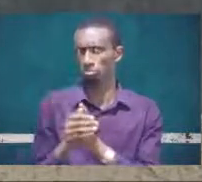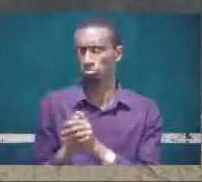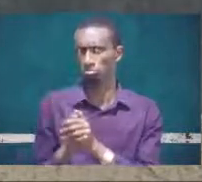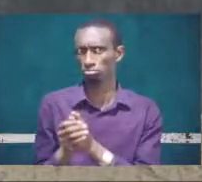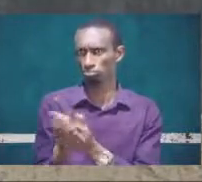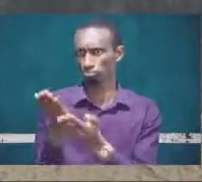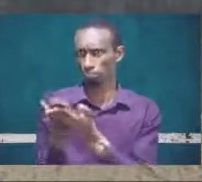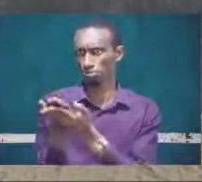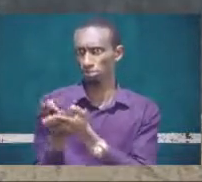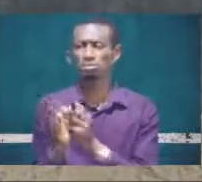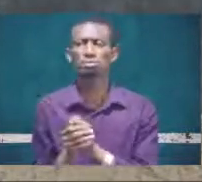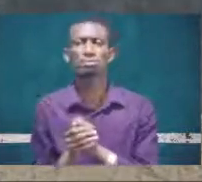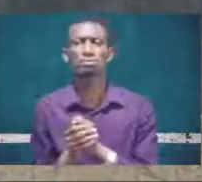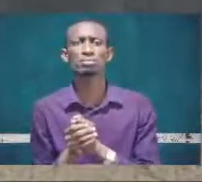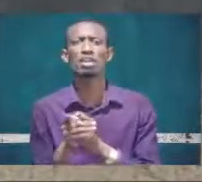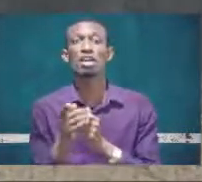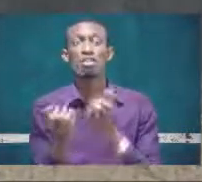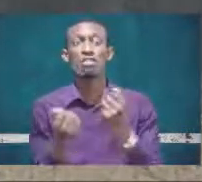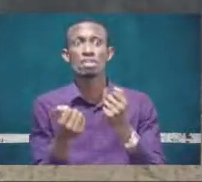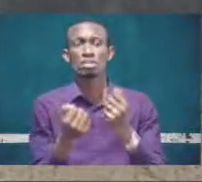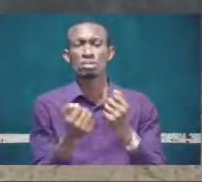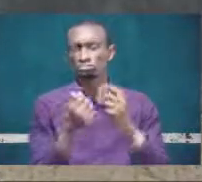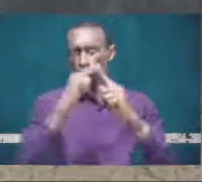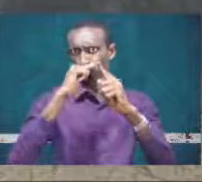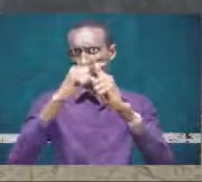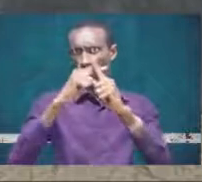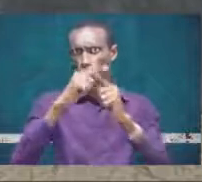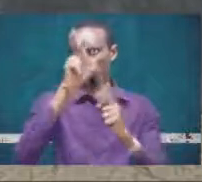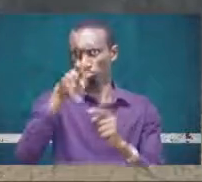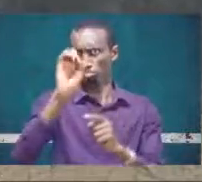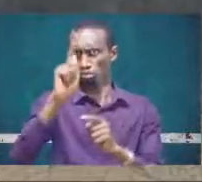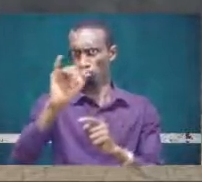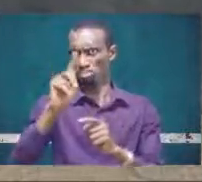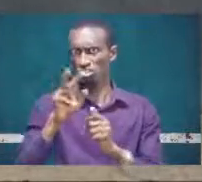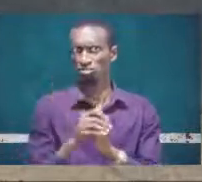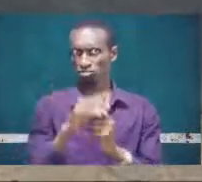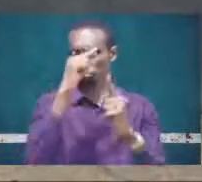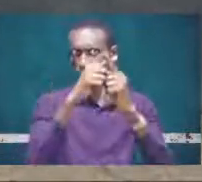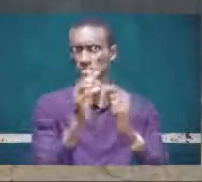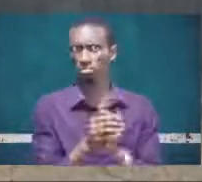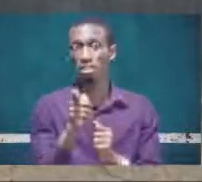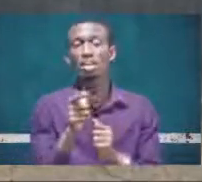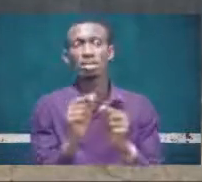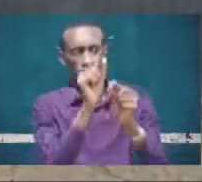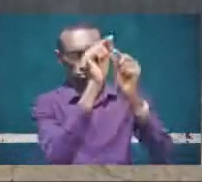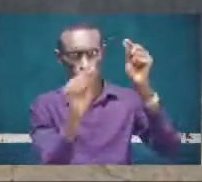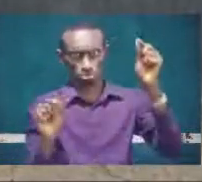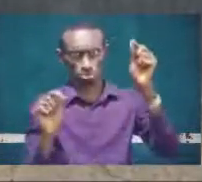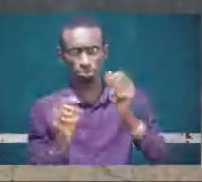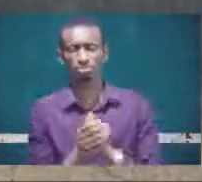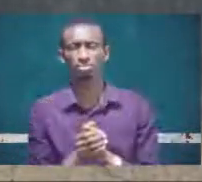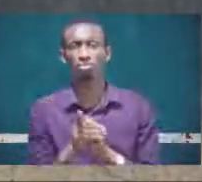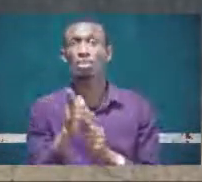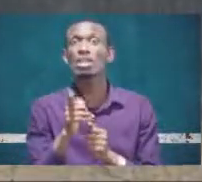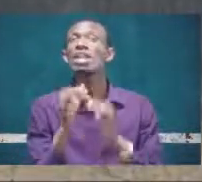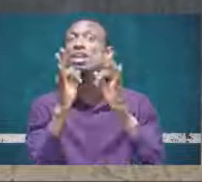shall have a positive slope. So this will be the slope of the normal demand curves, meaning that as